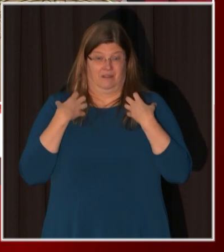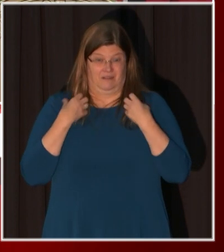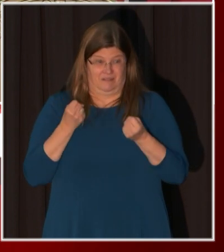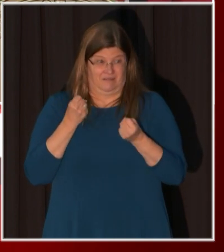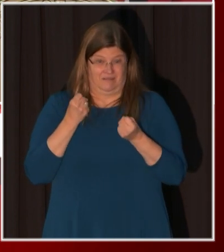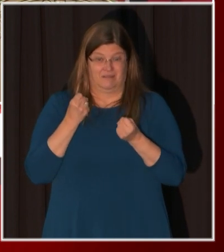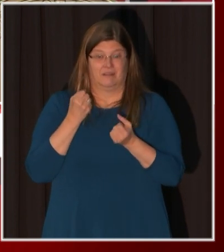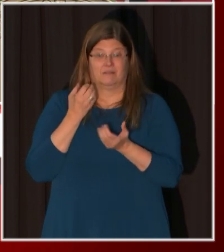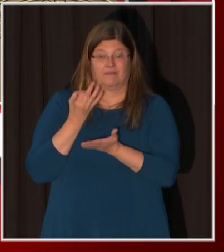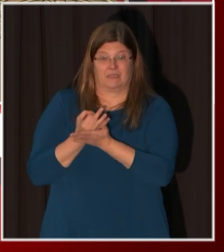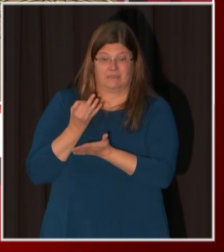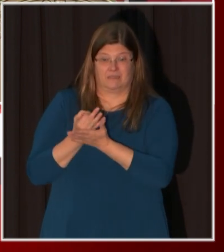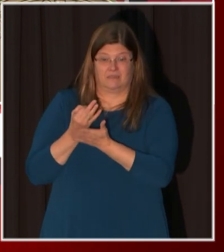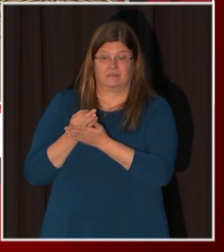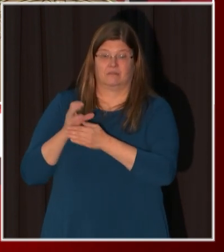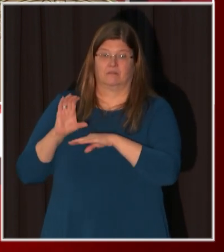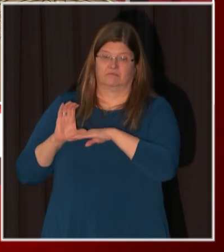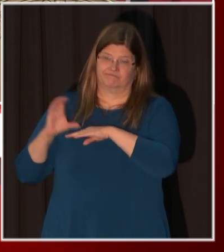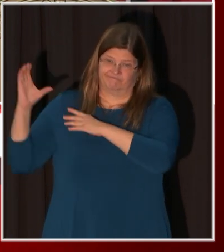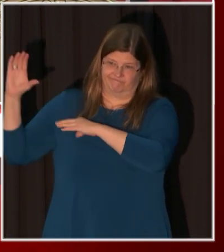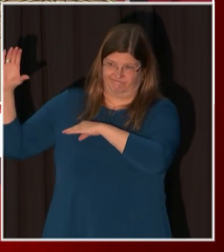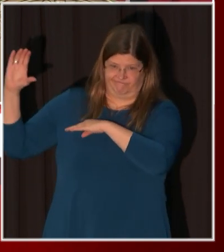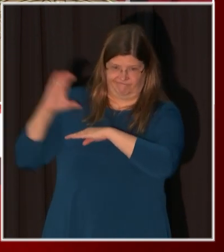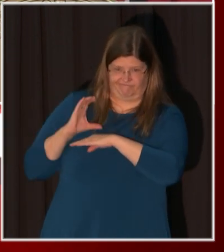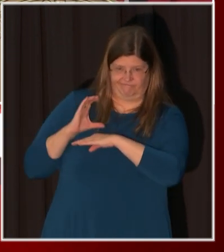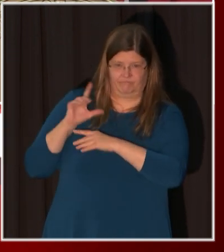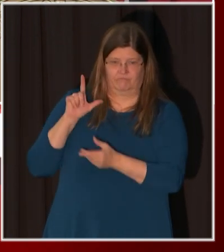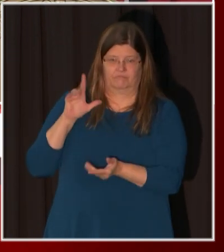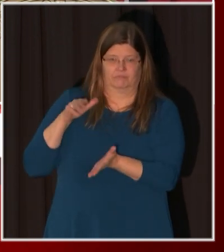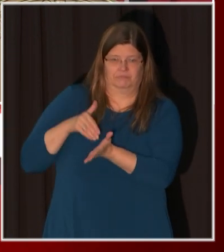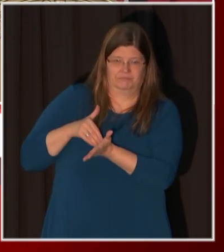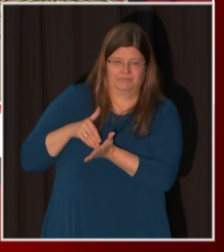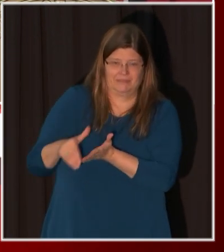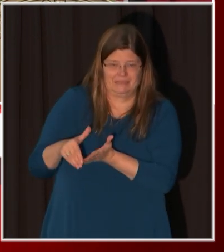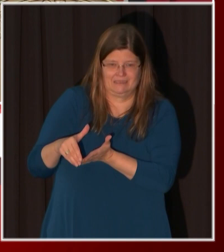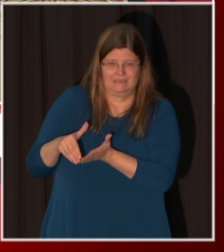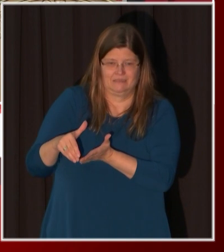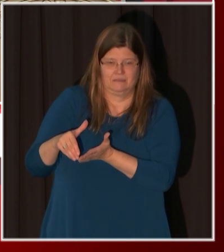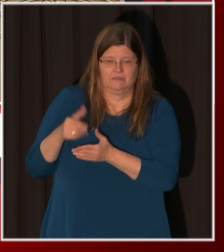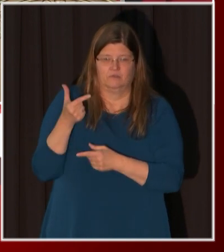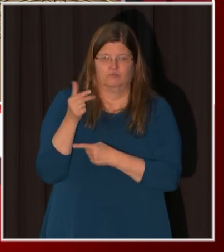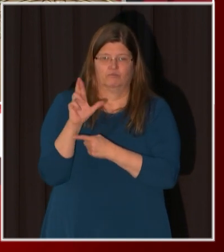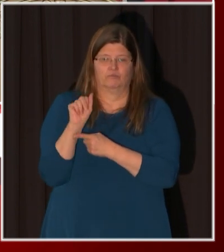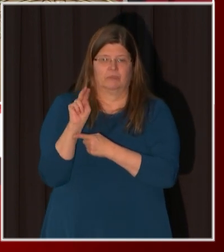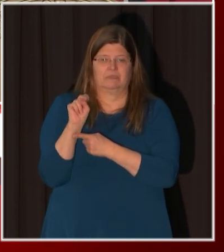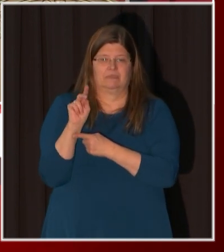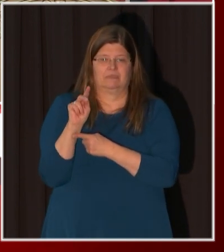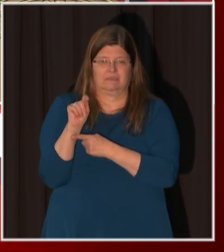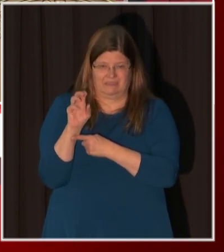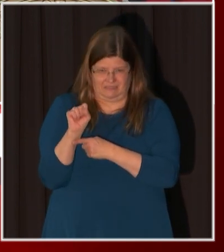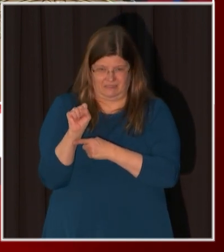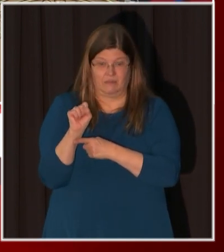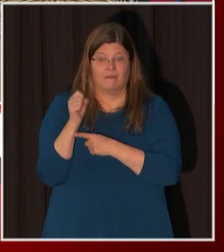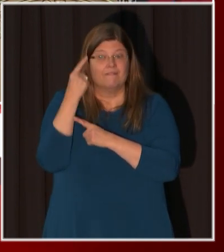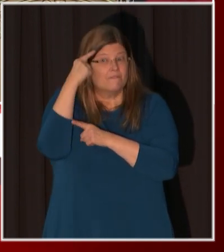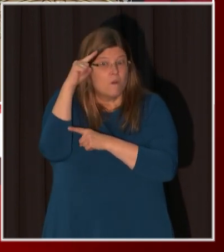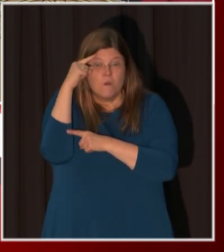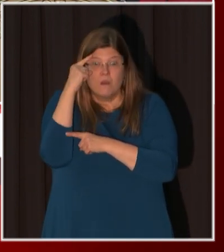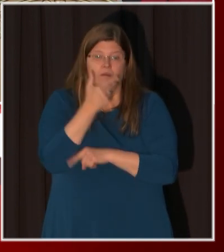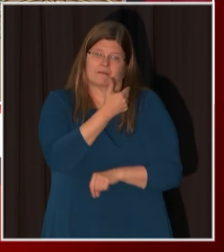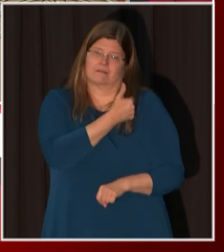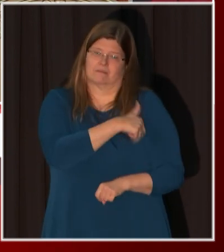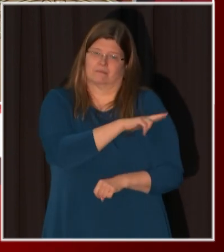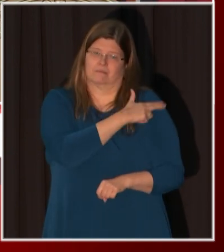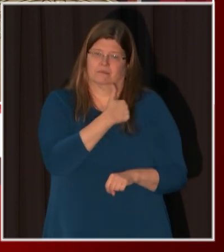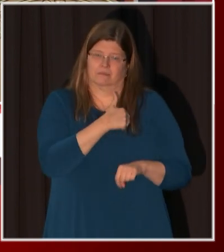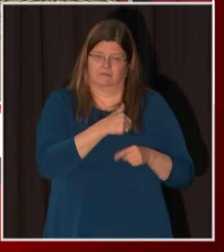$25 million in grants to 10 hospitals. Each hospital is receiving an award on how many additional beds